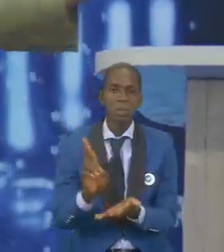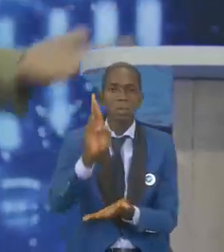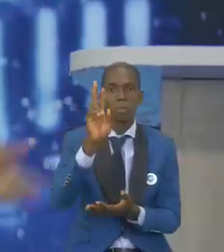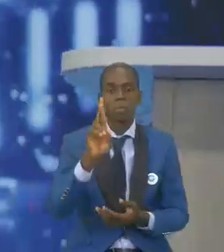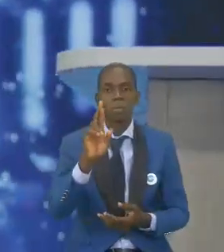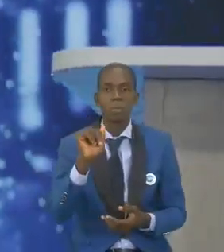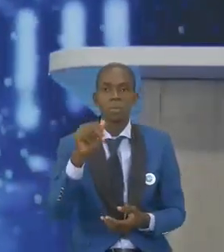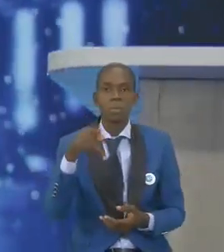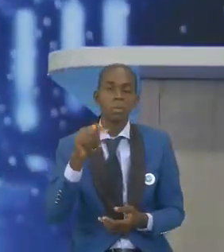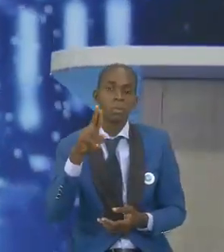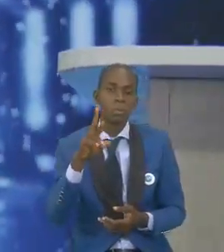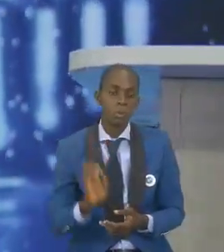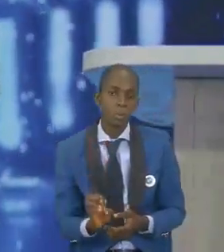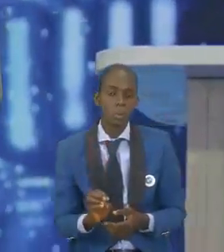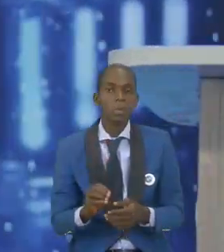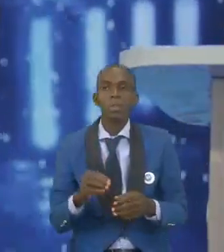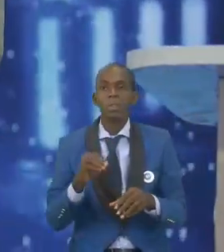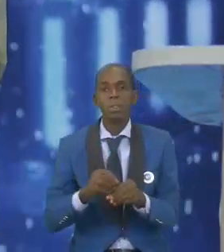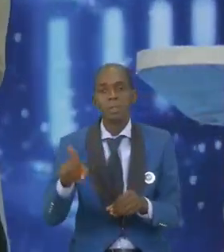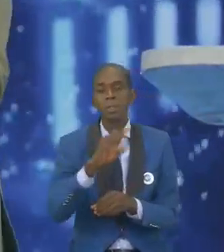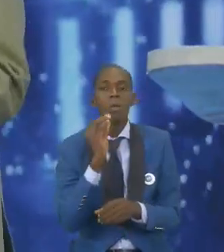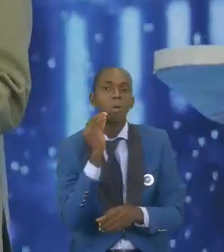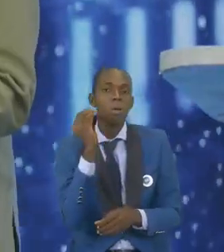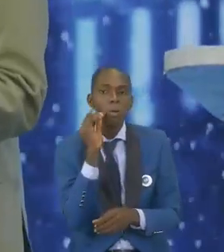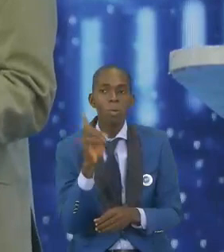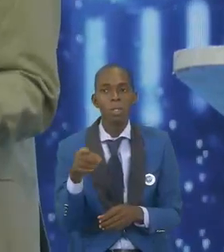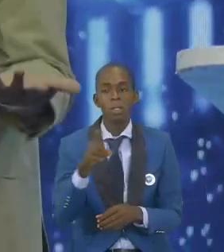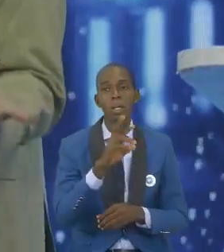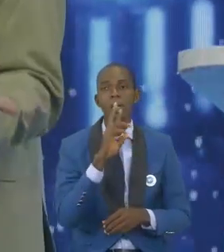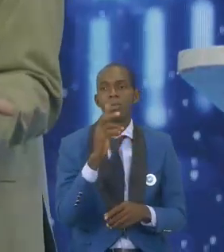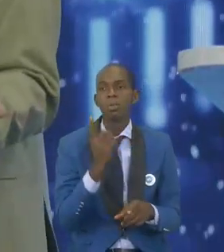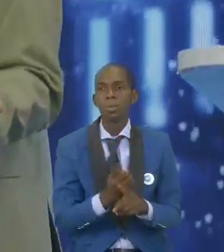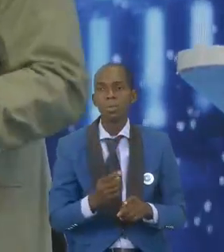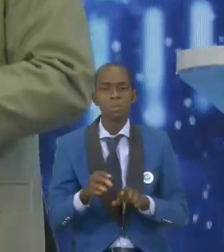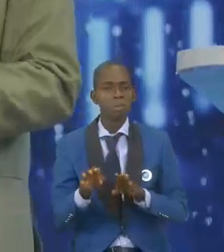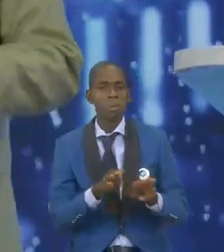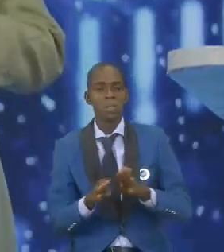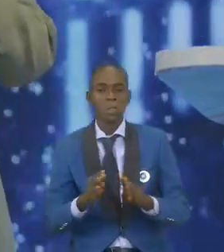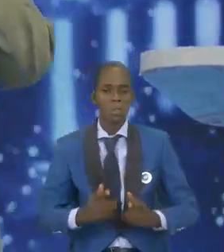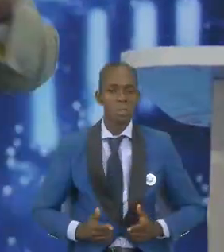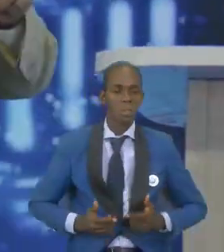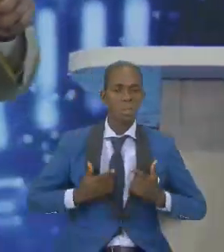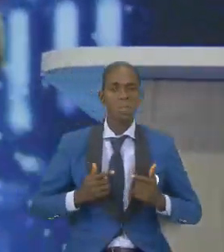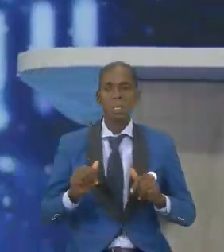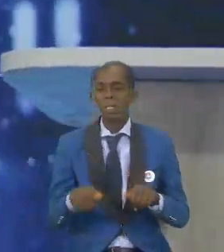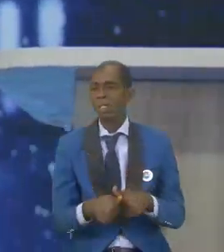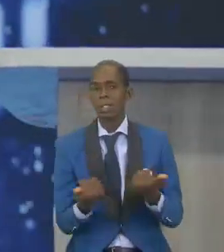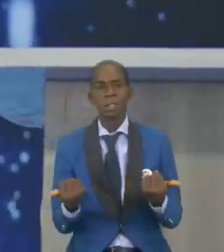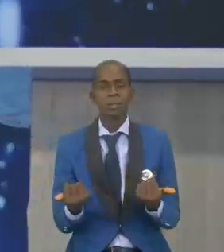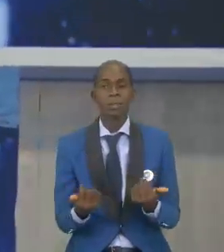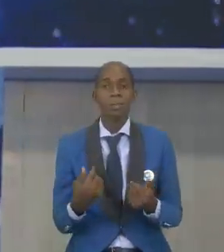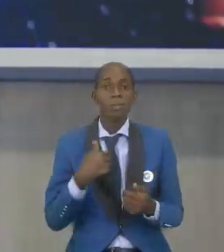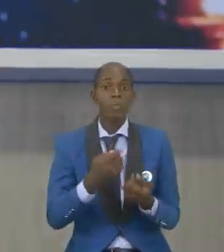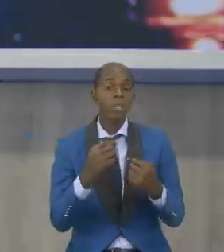just live anyhow. We came to the retreat so that we will prepare